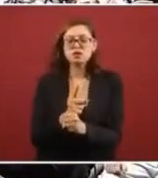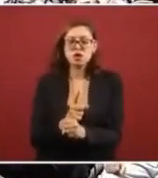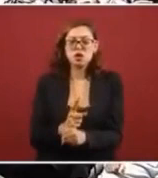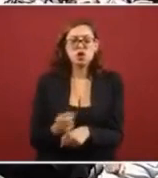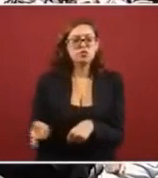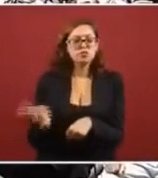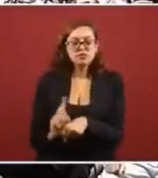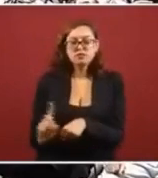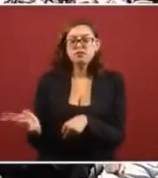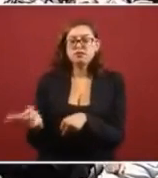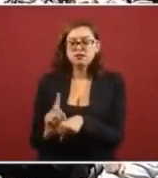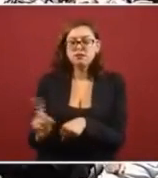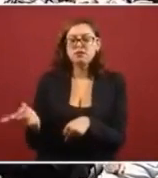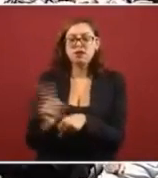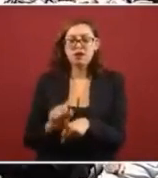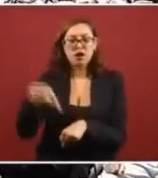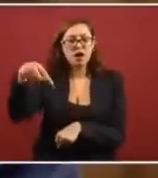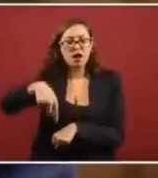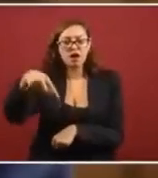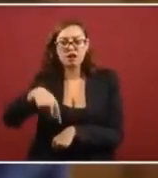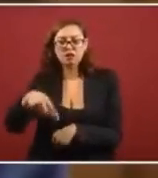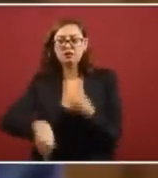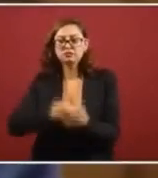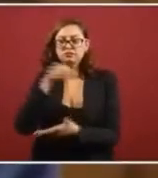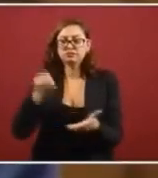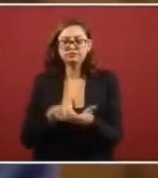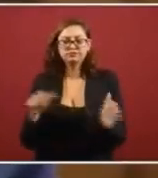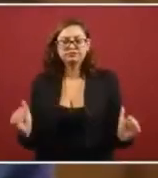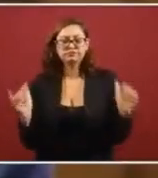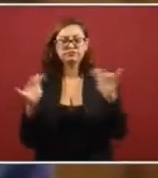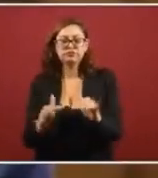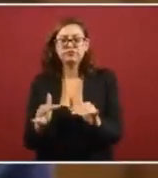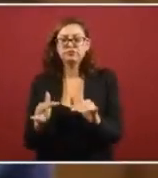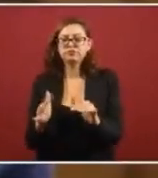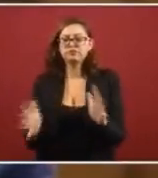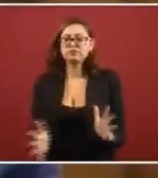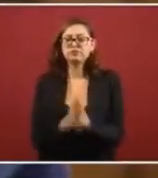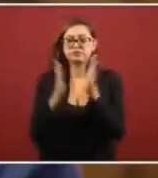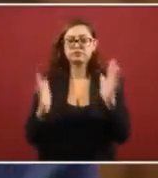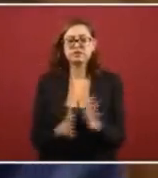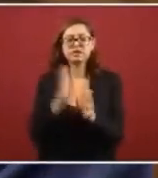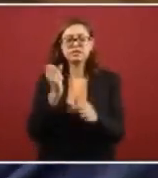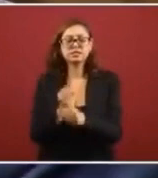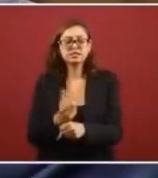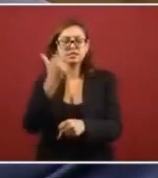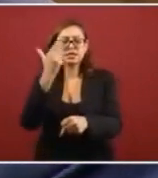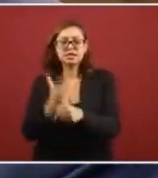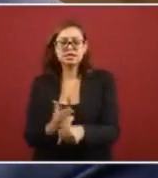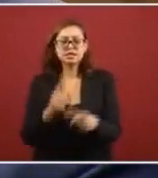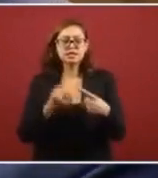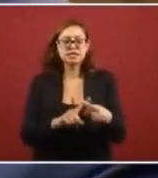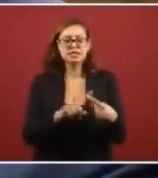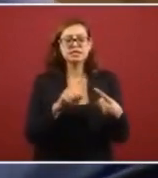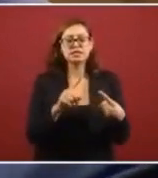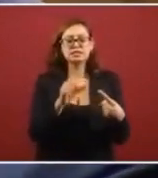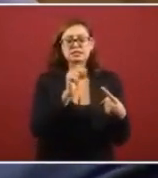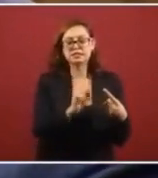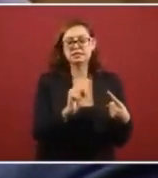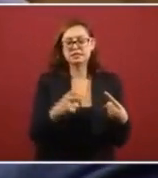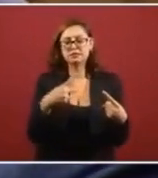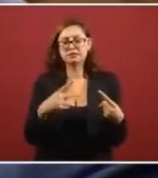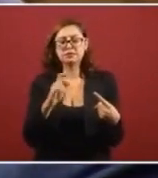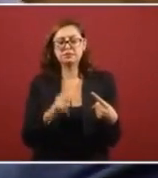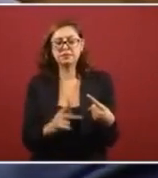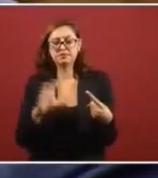that meets every day here in the palace they participate the secretaries of